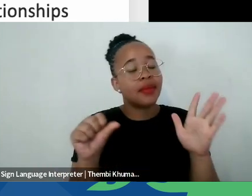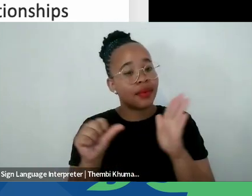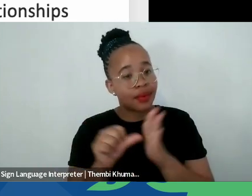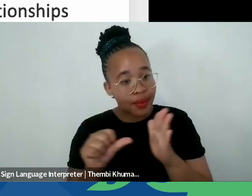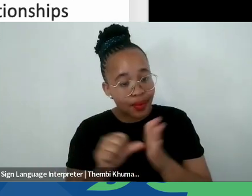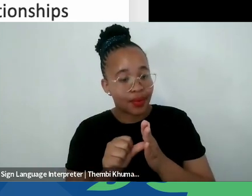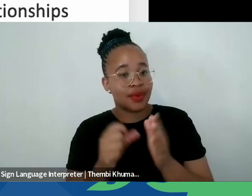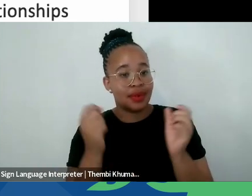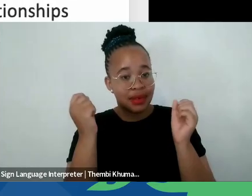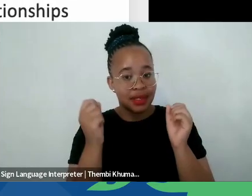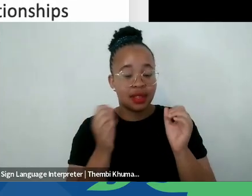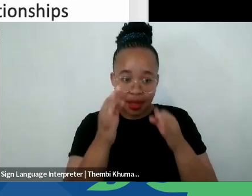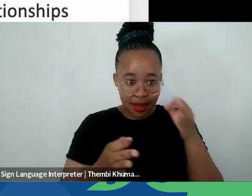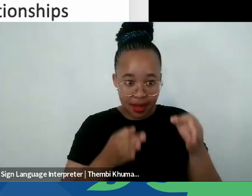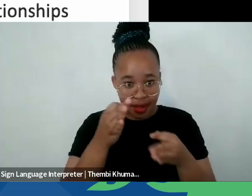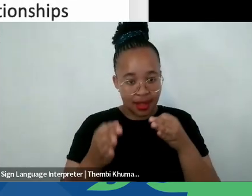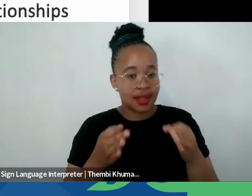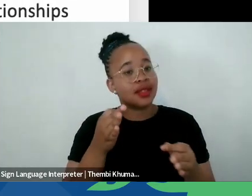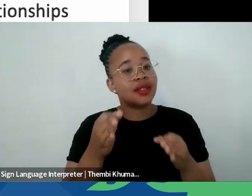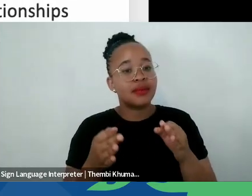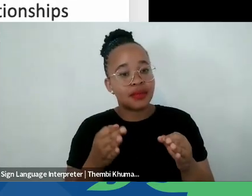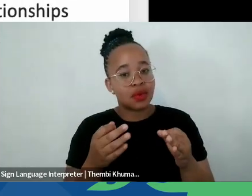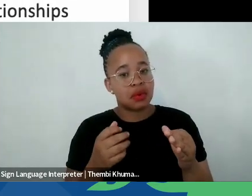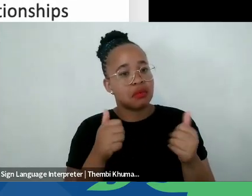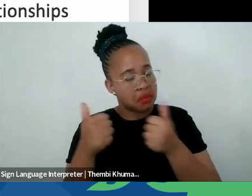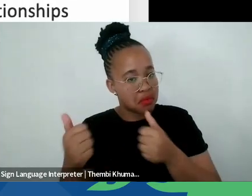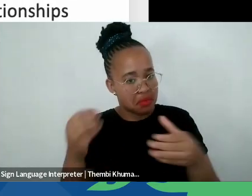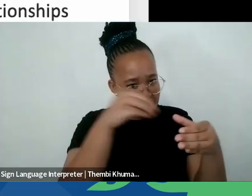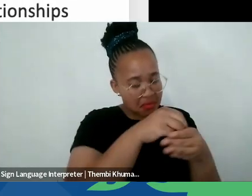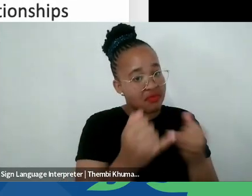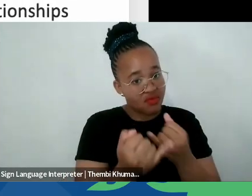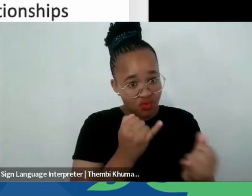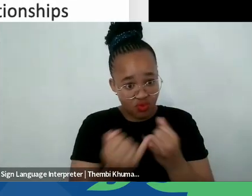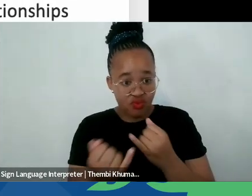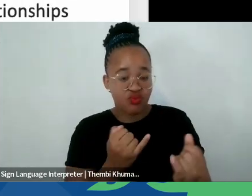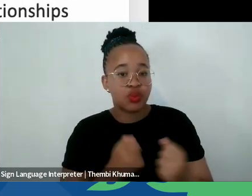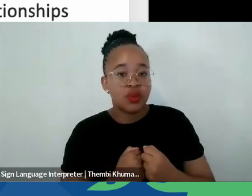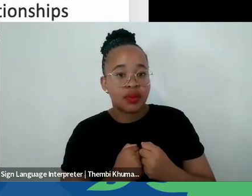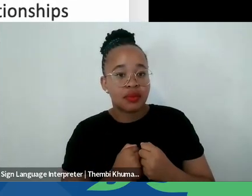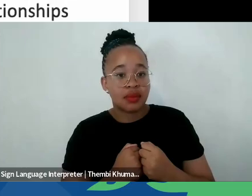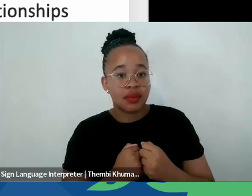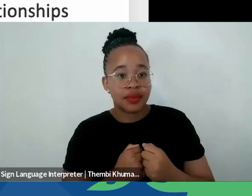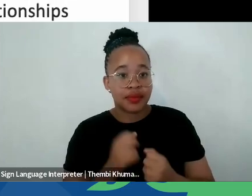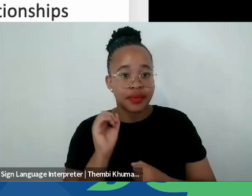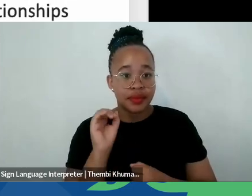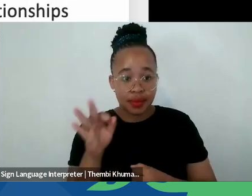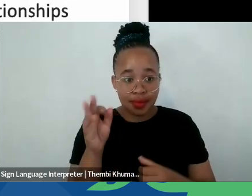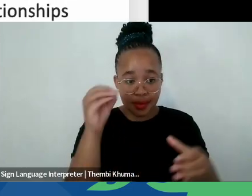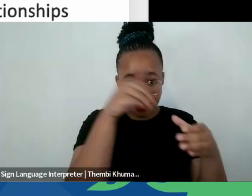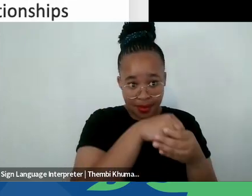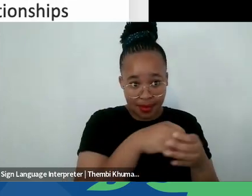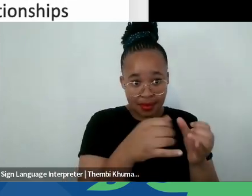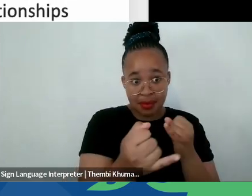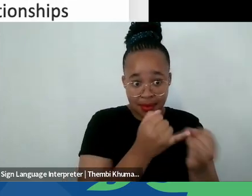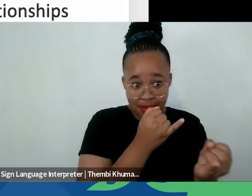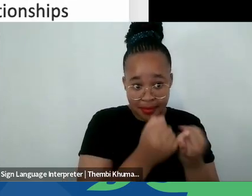also highlight the positive aspects of sex. Sex allows for a lot of role play